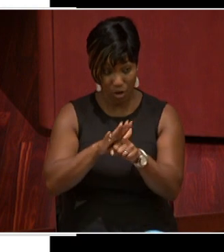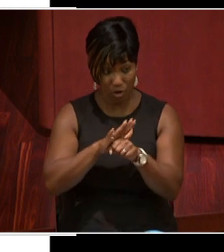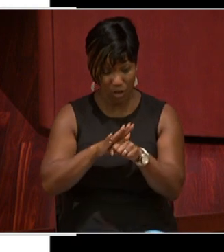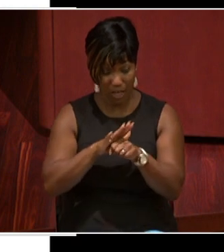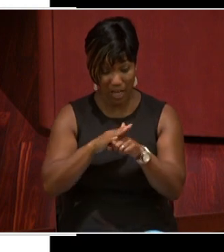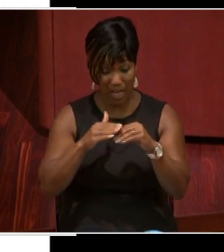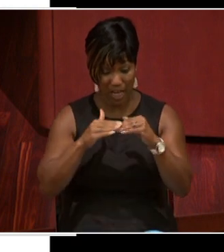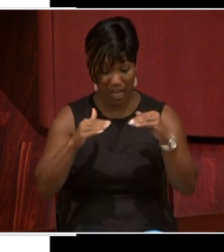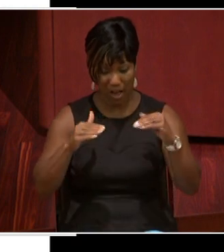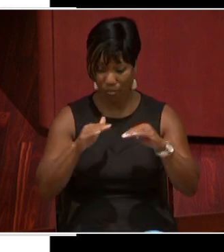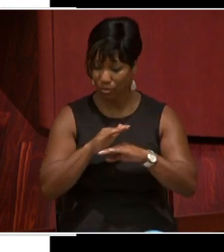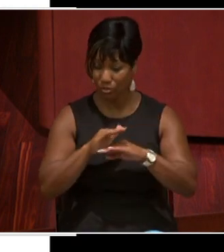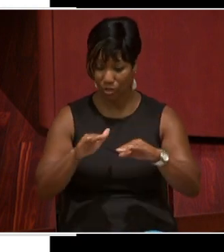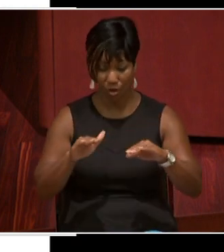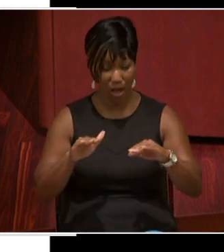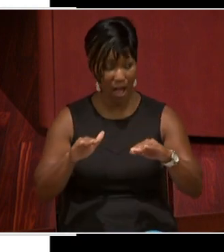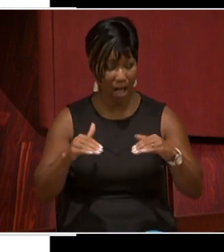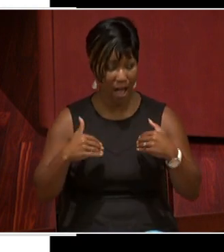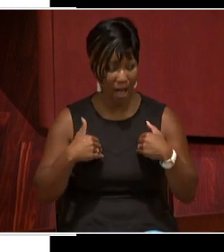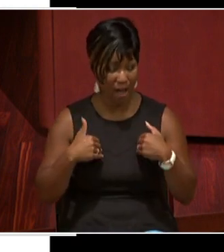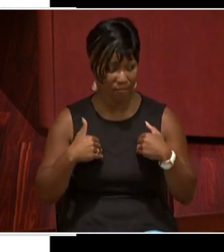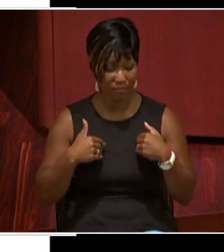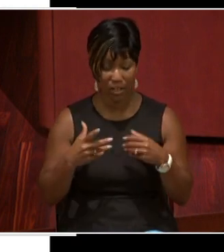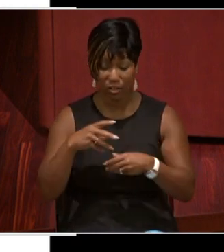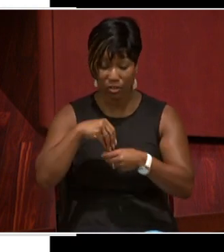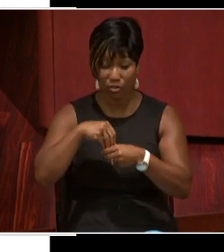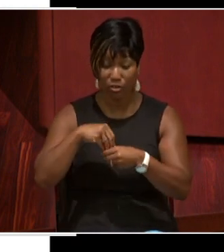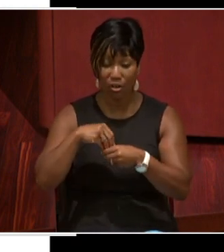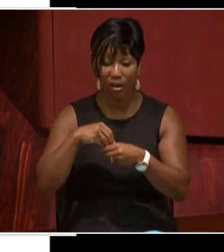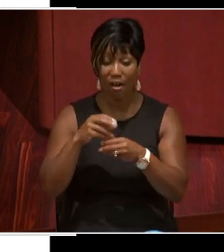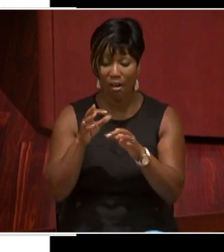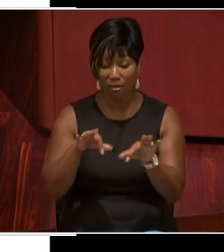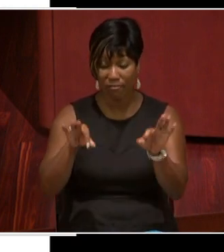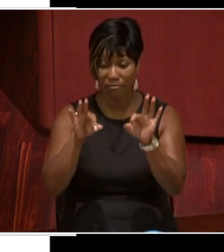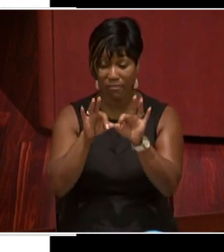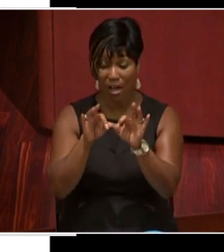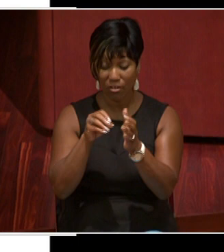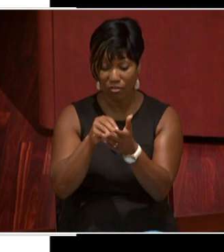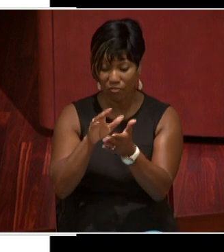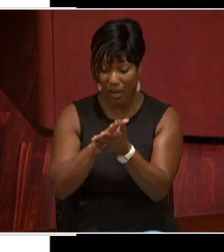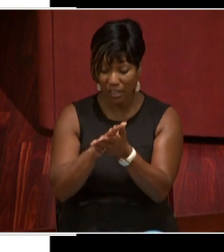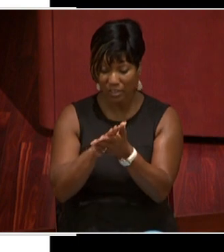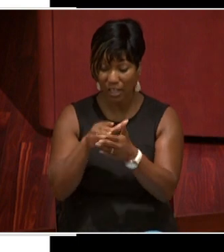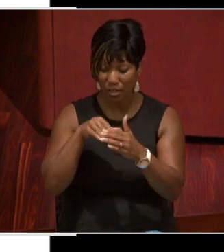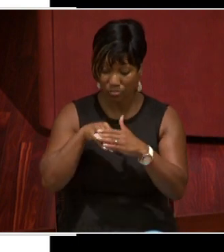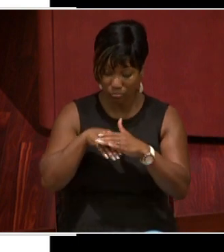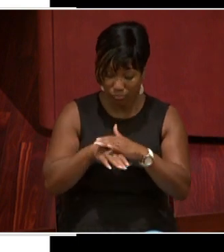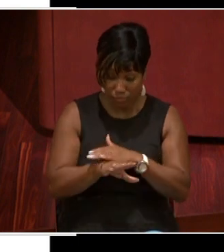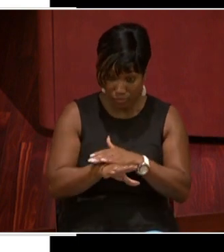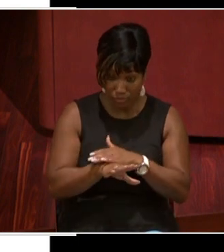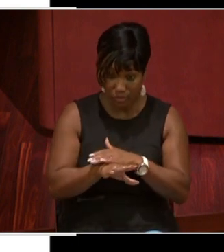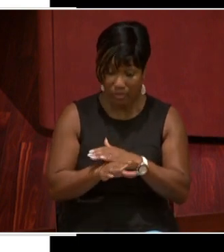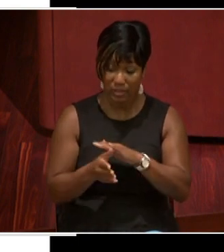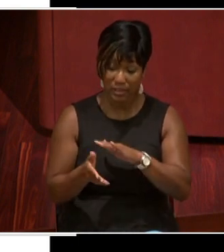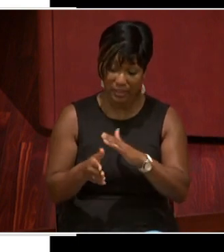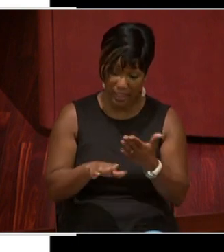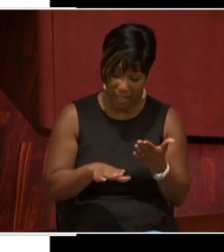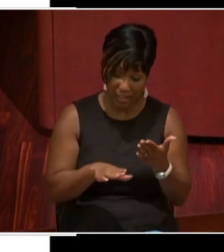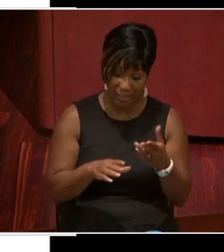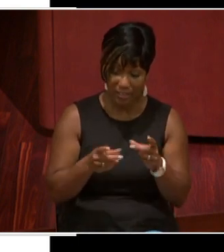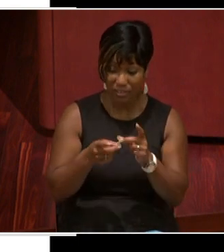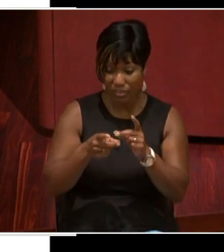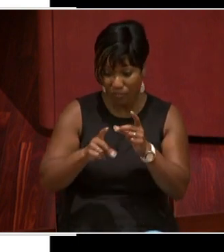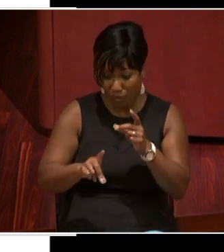not have. These include vital records such as birth, marriage, divorce, and death records, published family histories